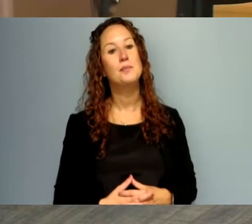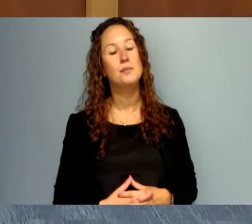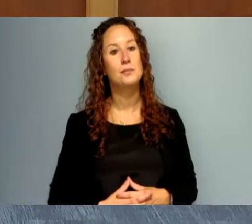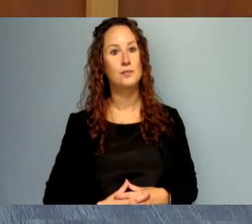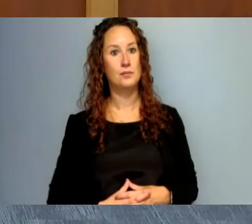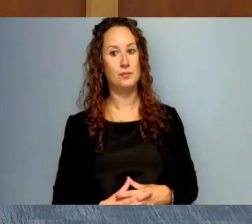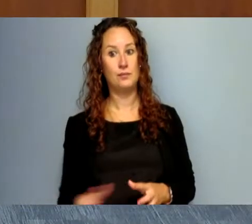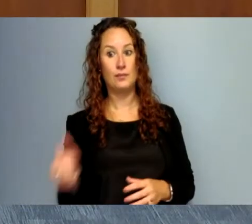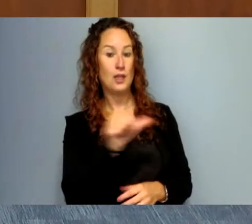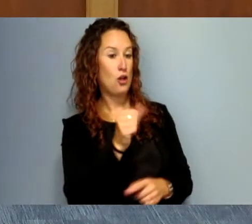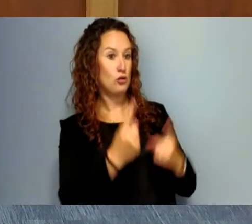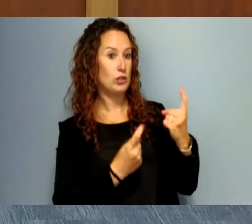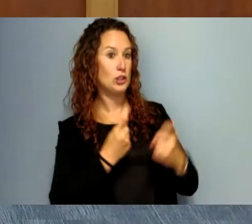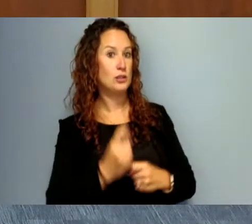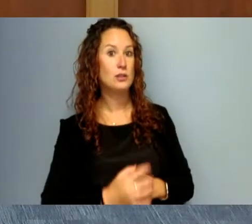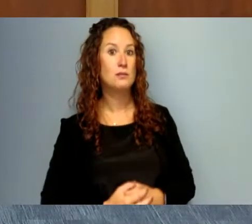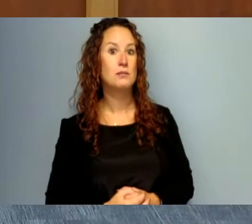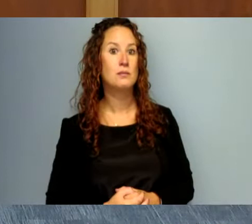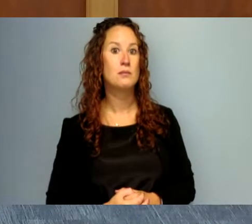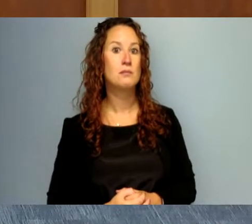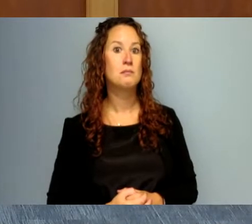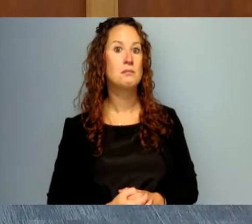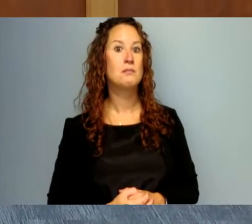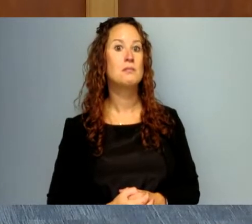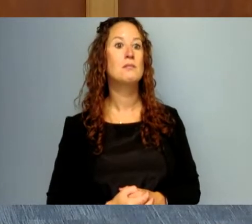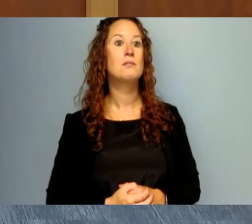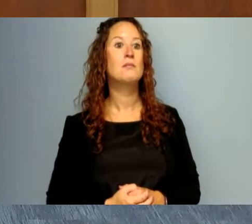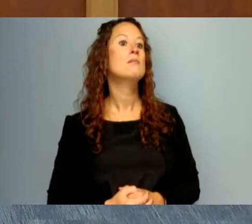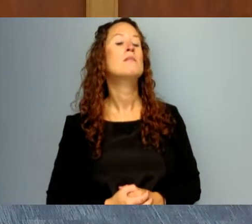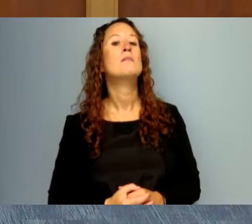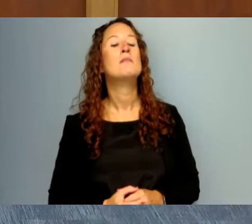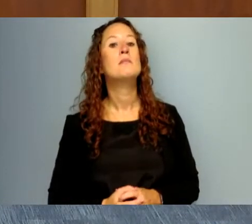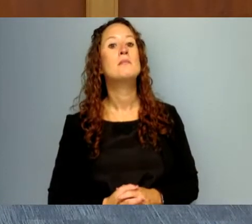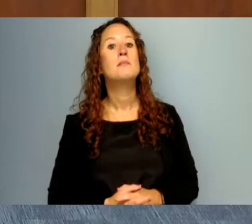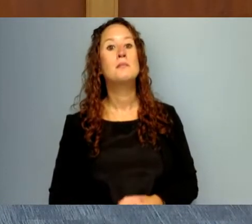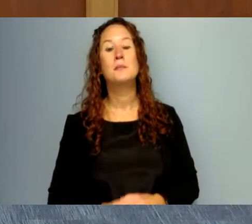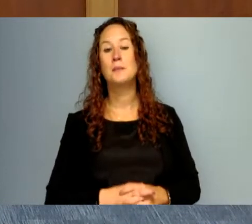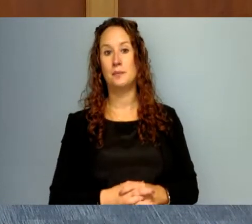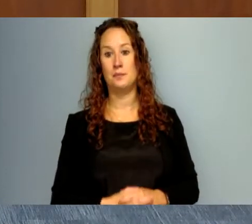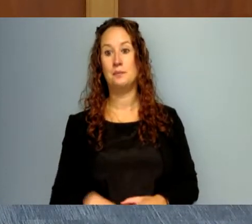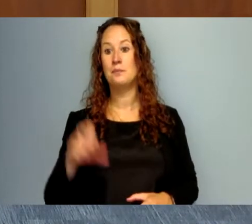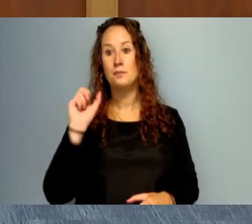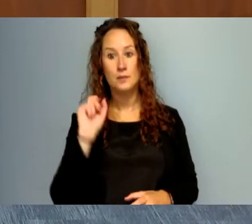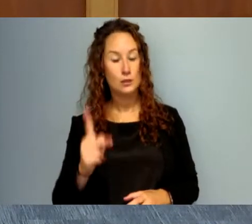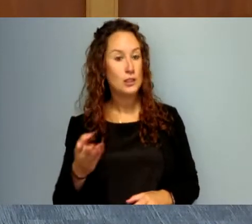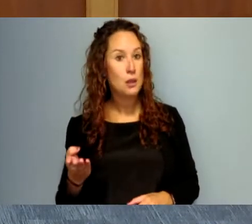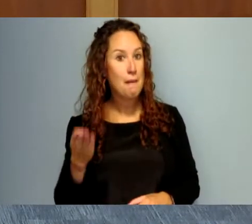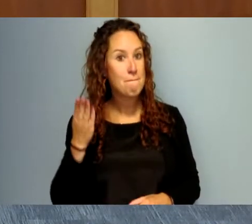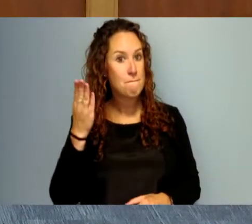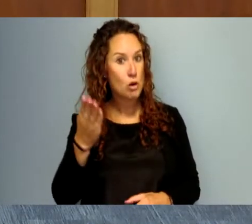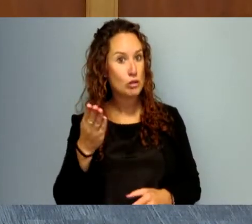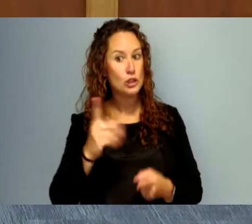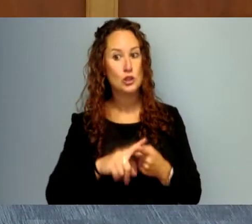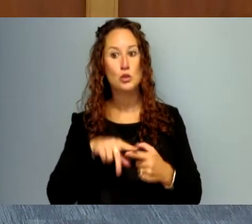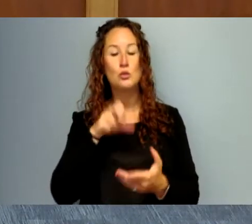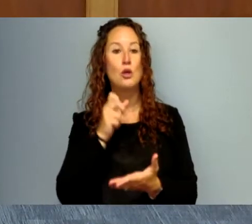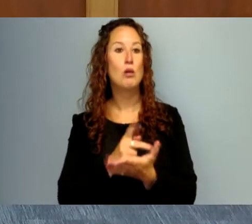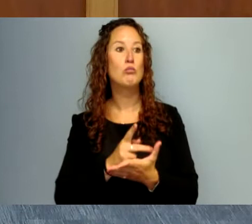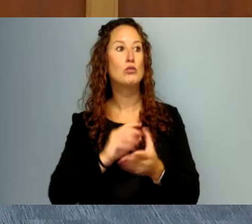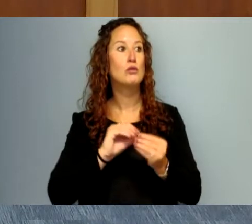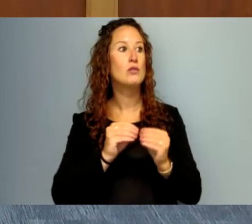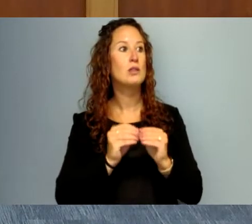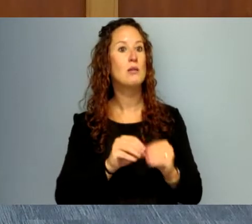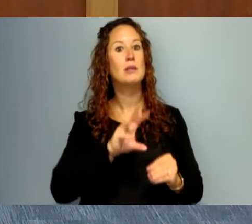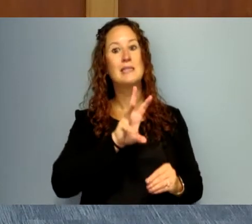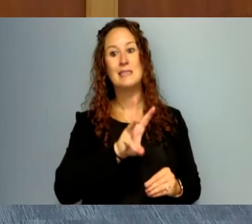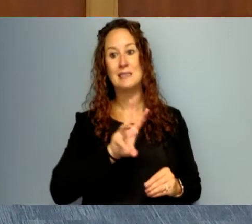Any other questions? Okay. All right, so is there a motion then to approve items 6, 7 for the